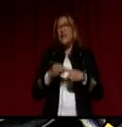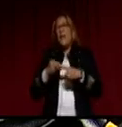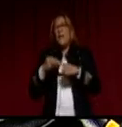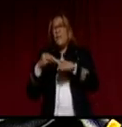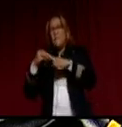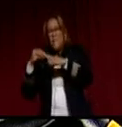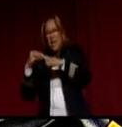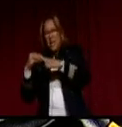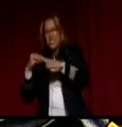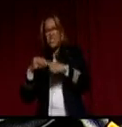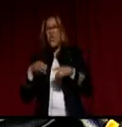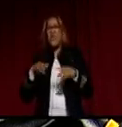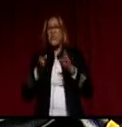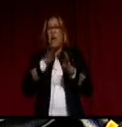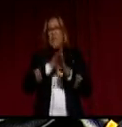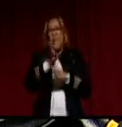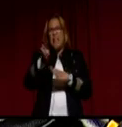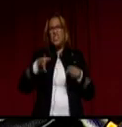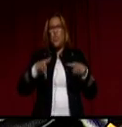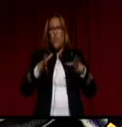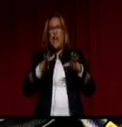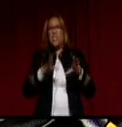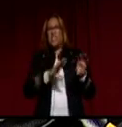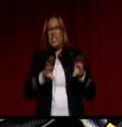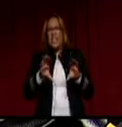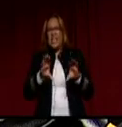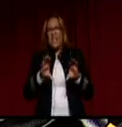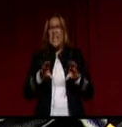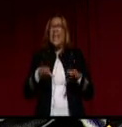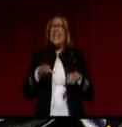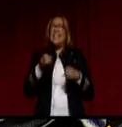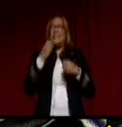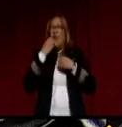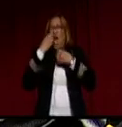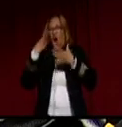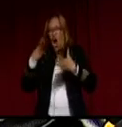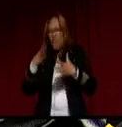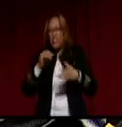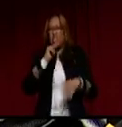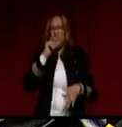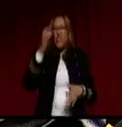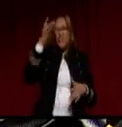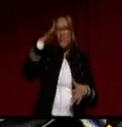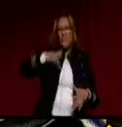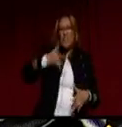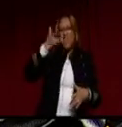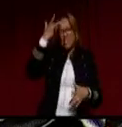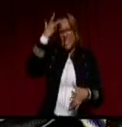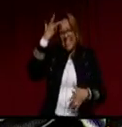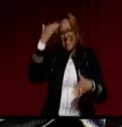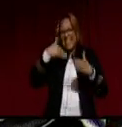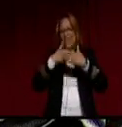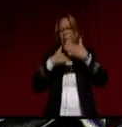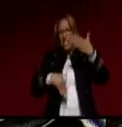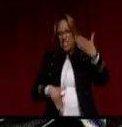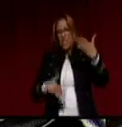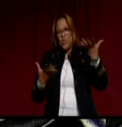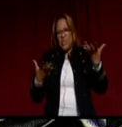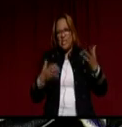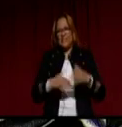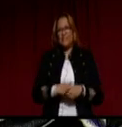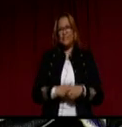if you don't have your cough anymore, you don't feel sick, you're not expressing fluids, it's going to be decreased, a